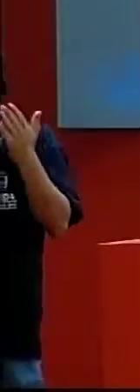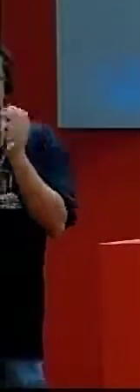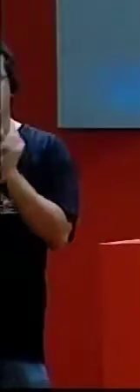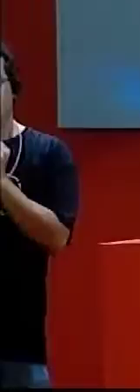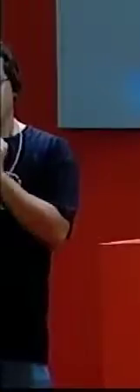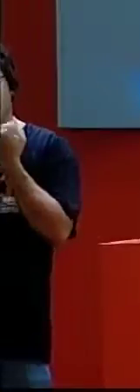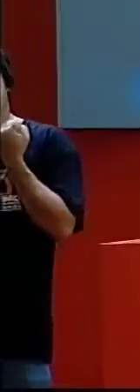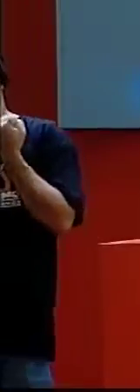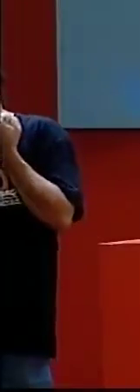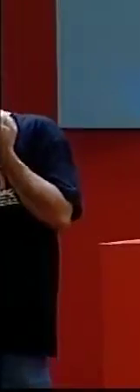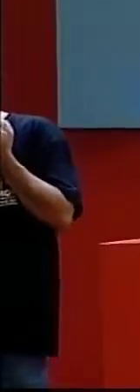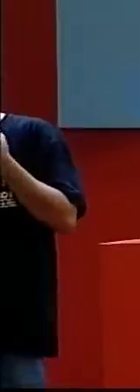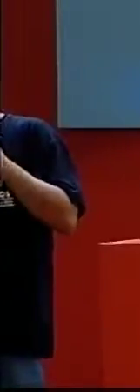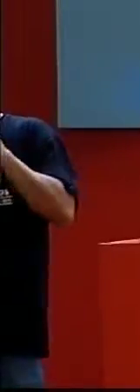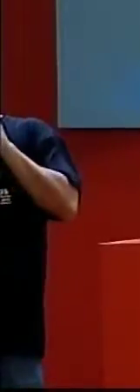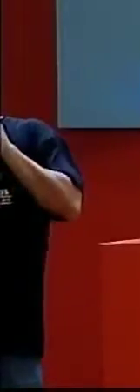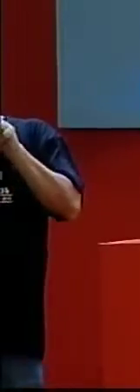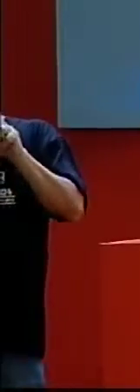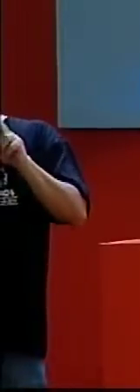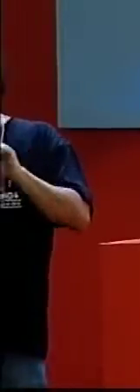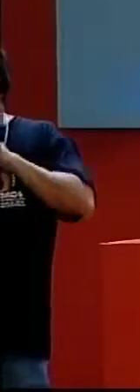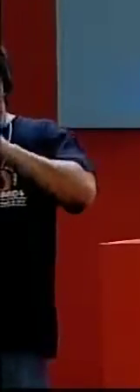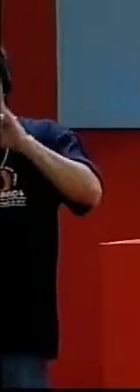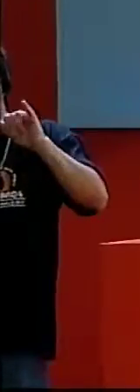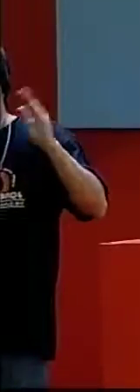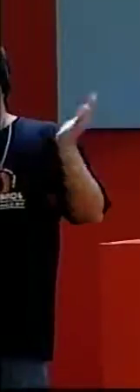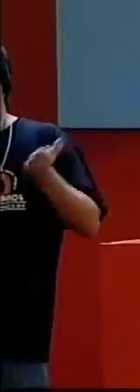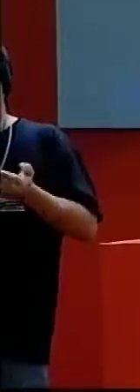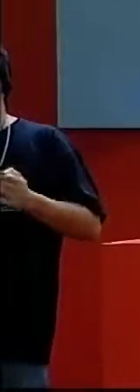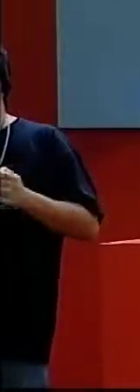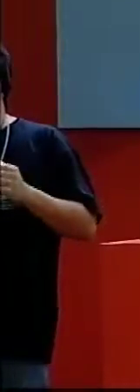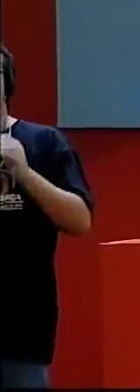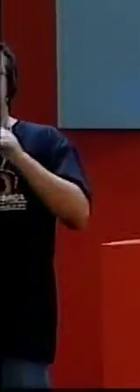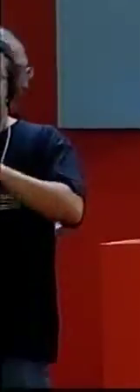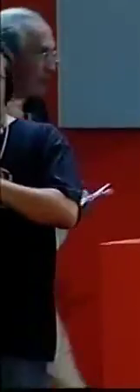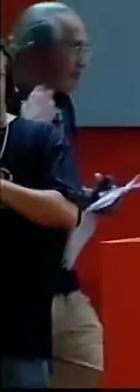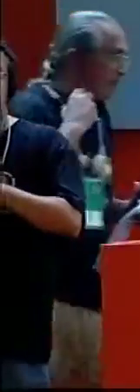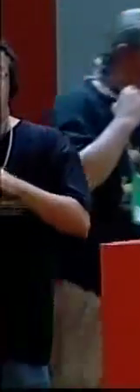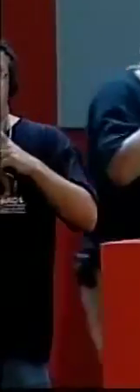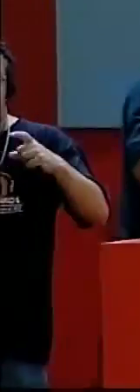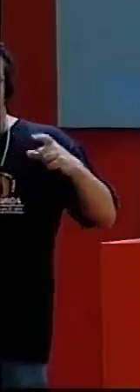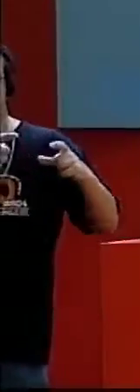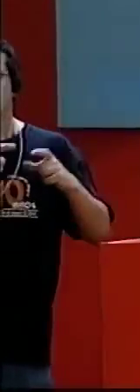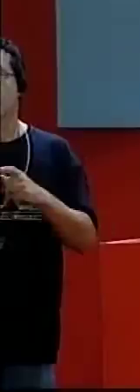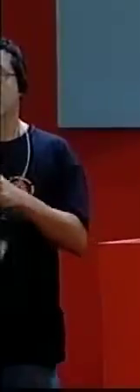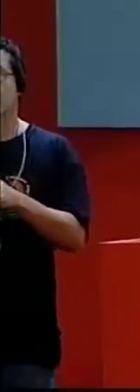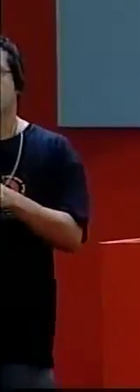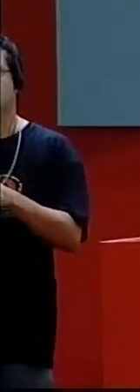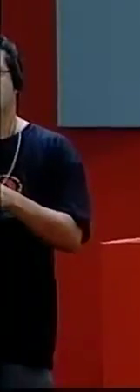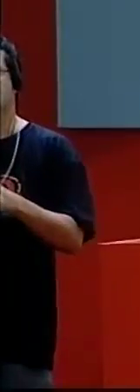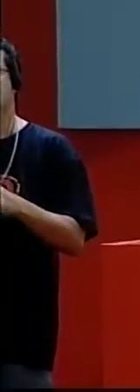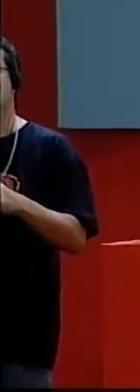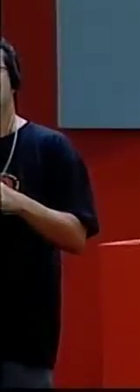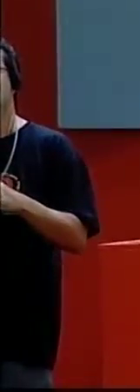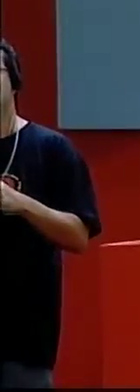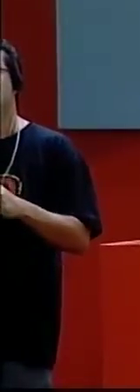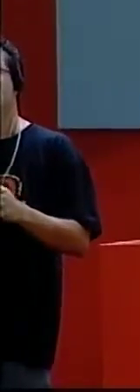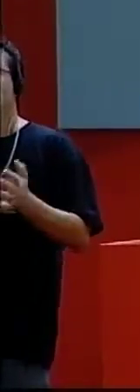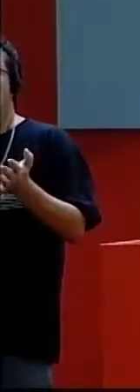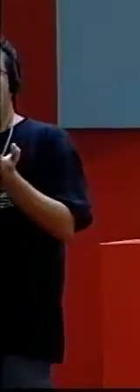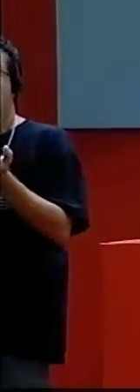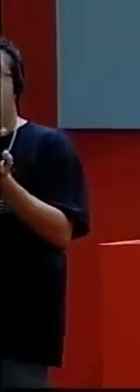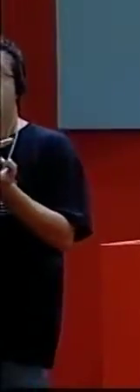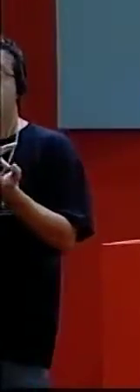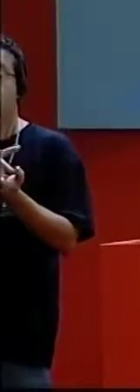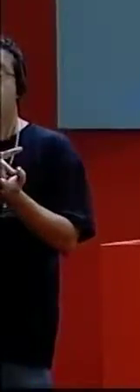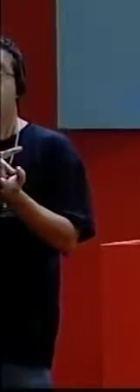I want to talk a little bit about what's happening in the official spaces of the UN negotiations,